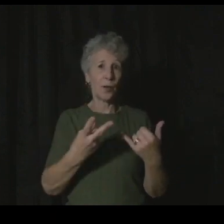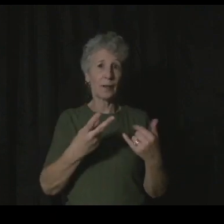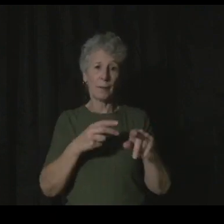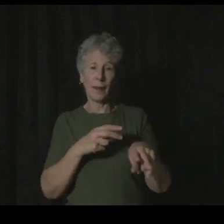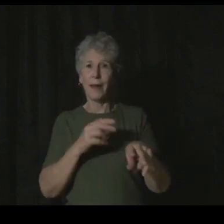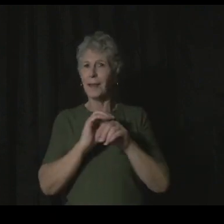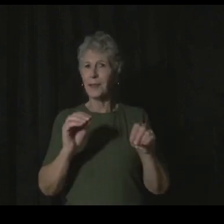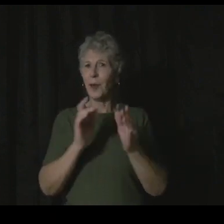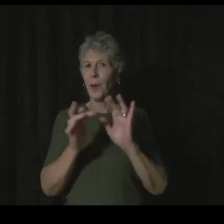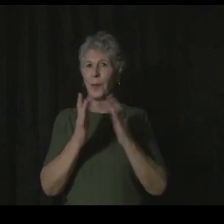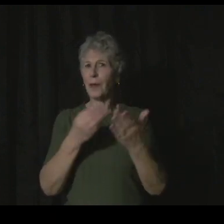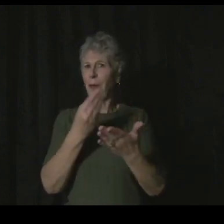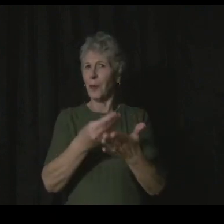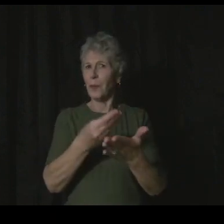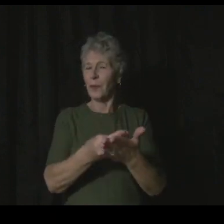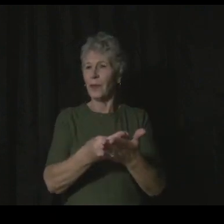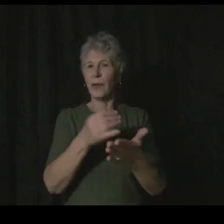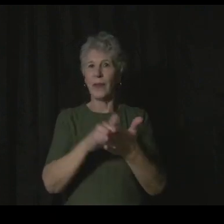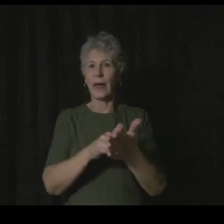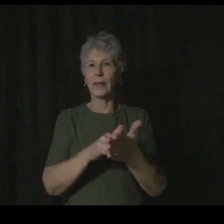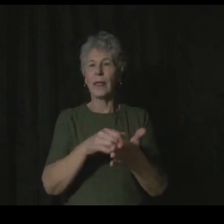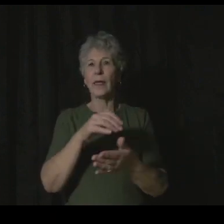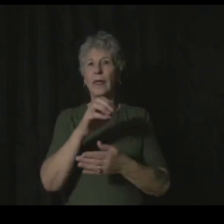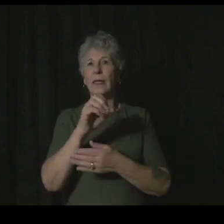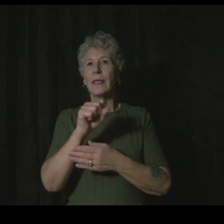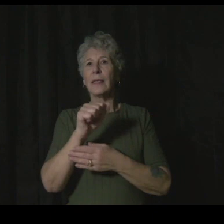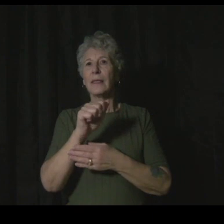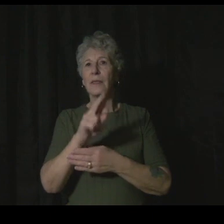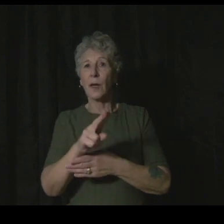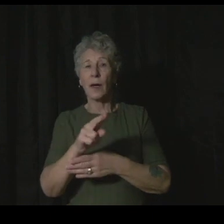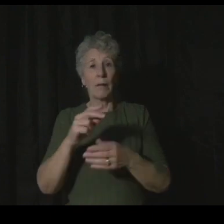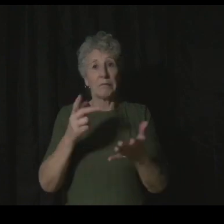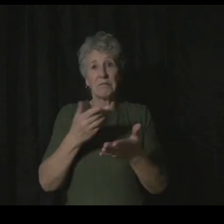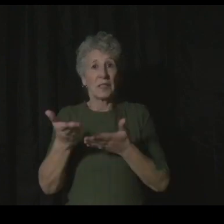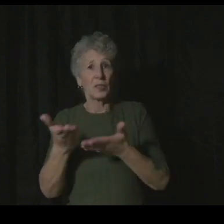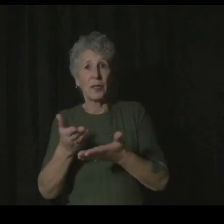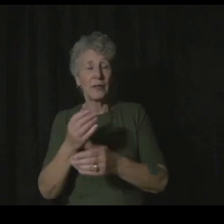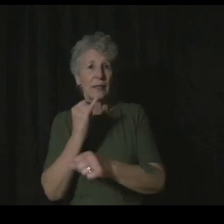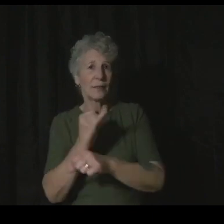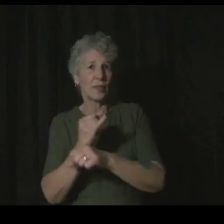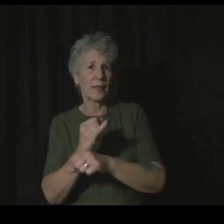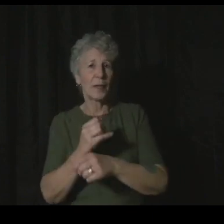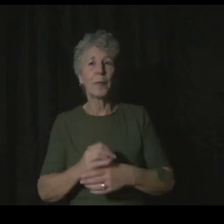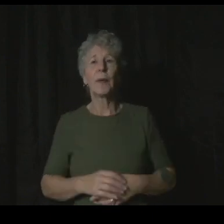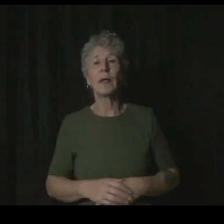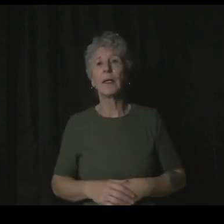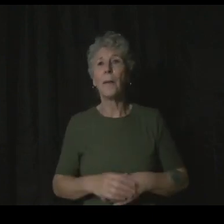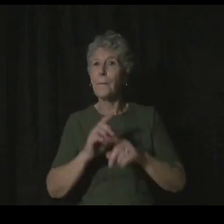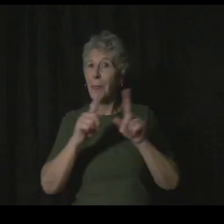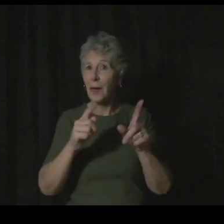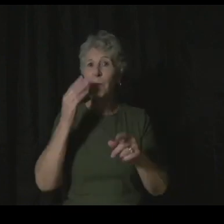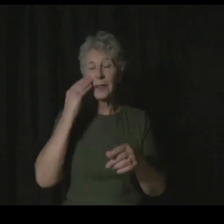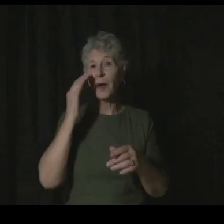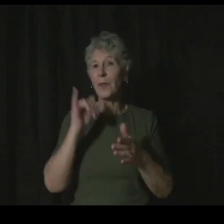is no biblical evidence of Esau himself ever serving Jacob. But we do